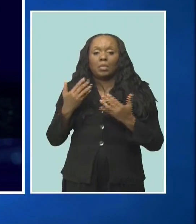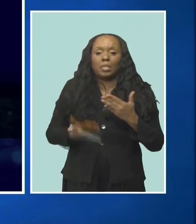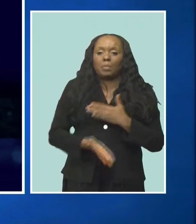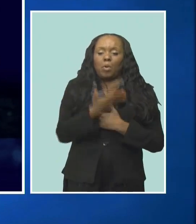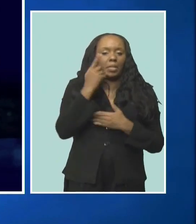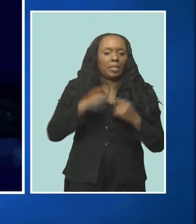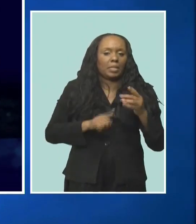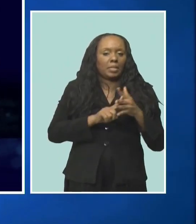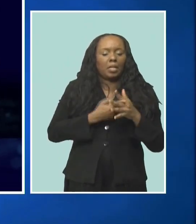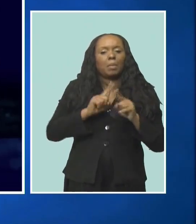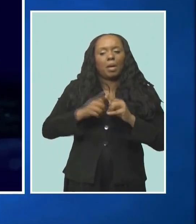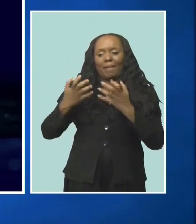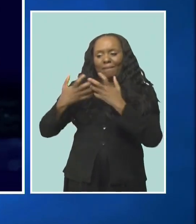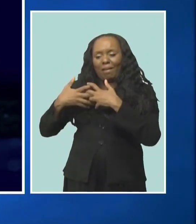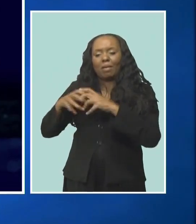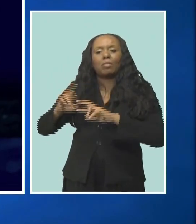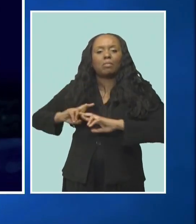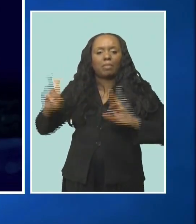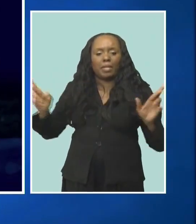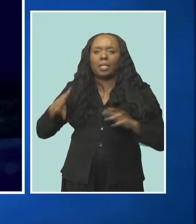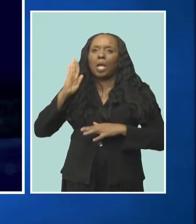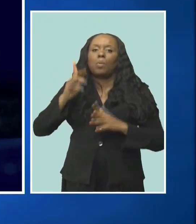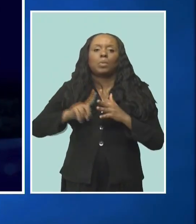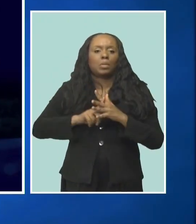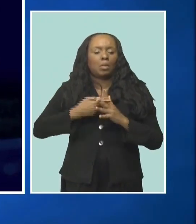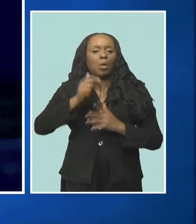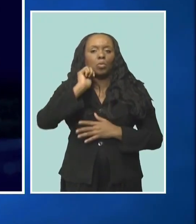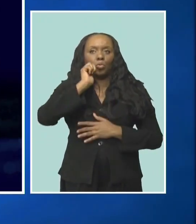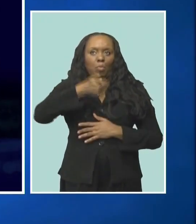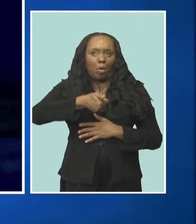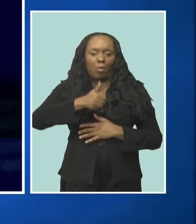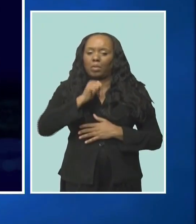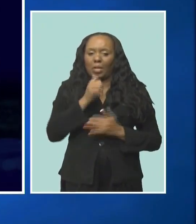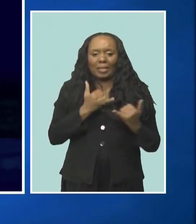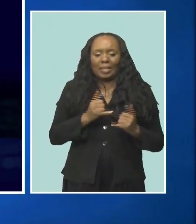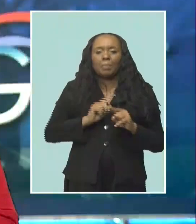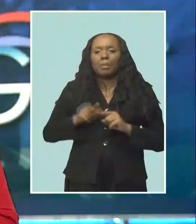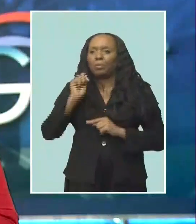condition, and the crop would indeed start tomorrow instead of today.